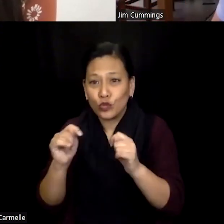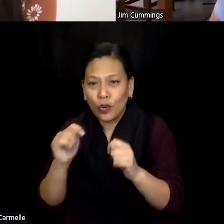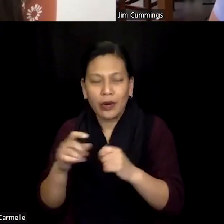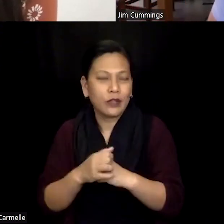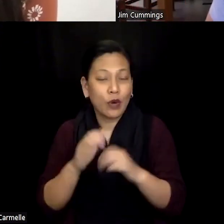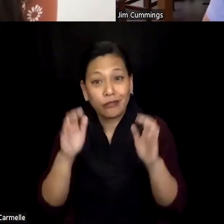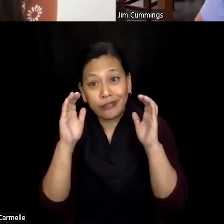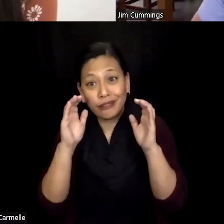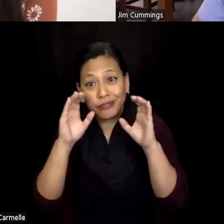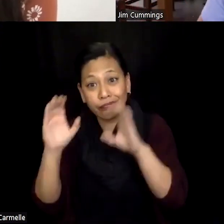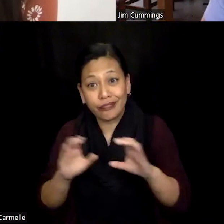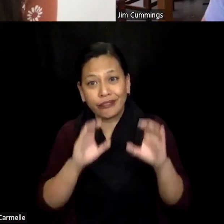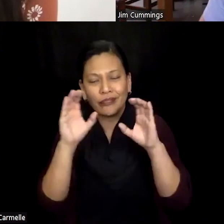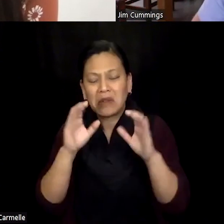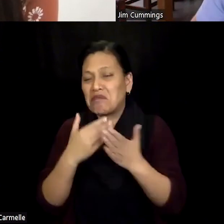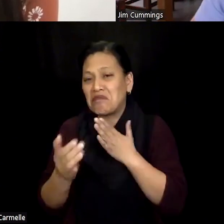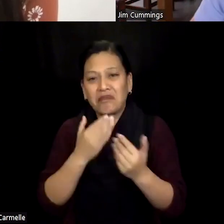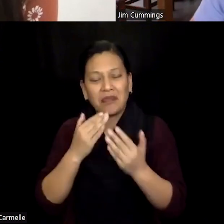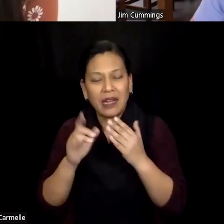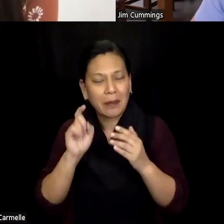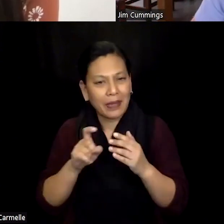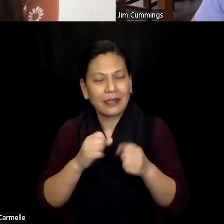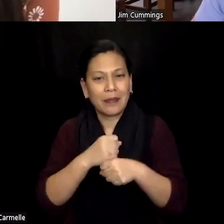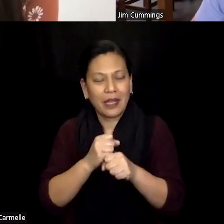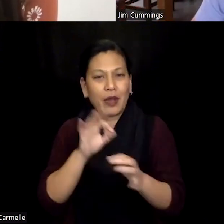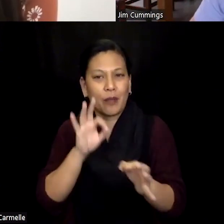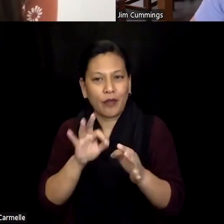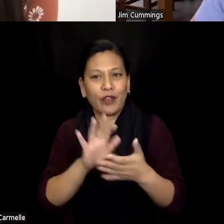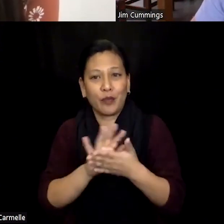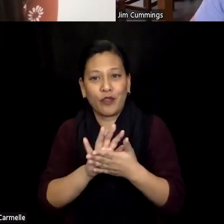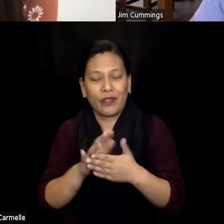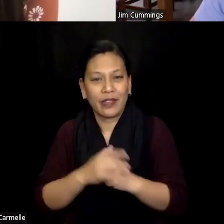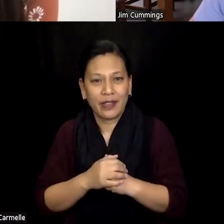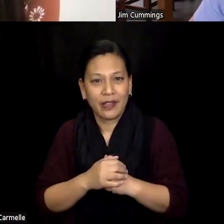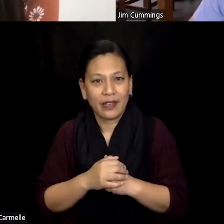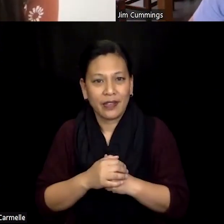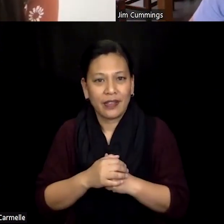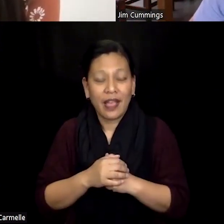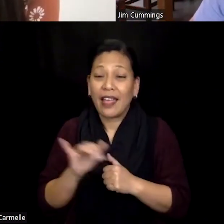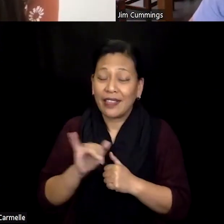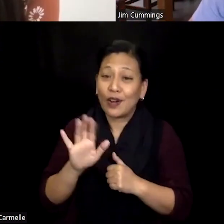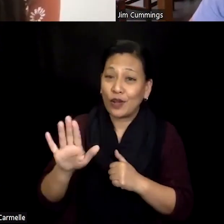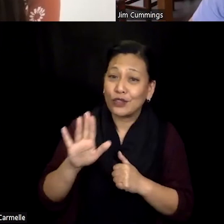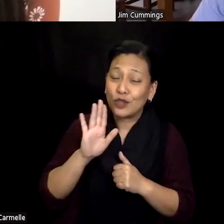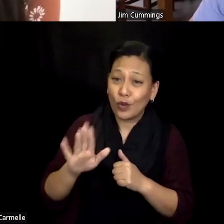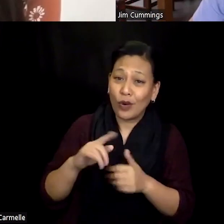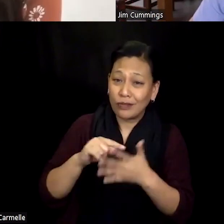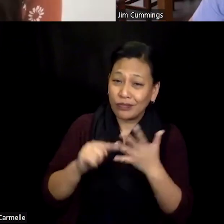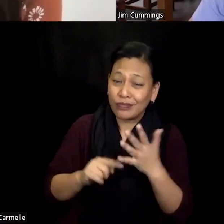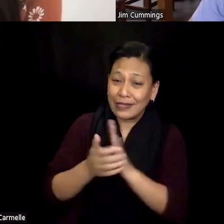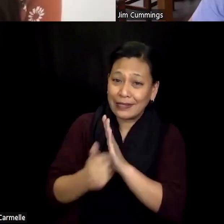later, so be it. The movie has to be perfect. Yeah. And you're just building your skill set as you go along and you do all those